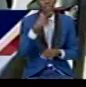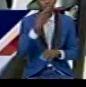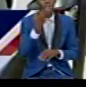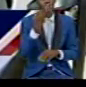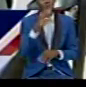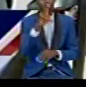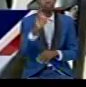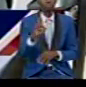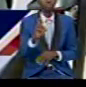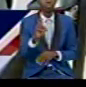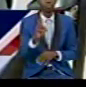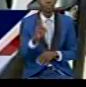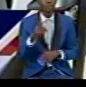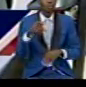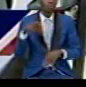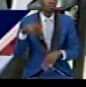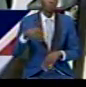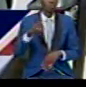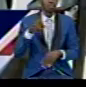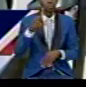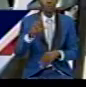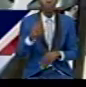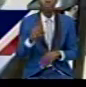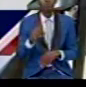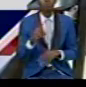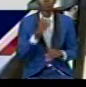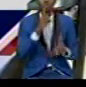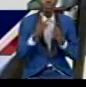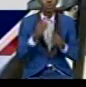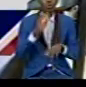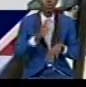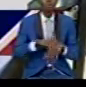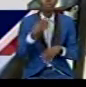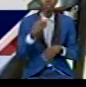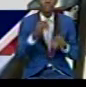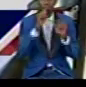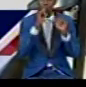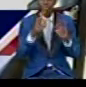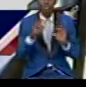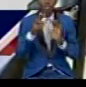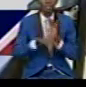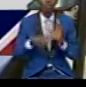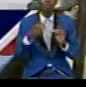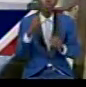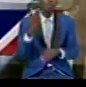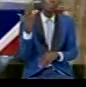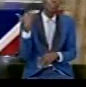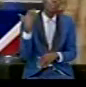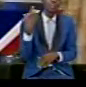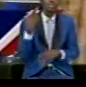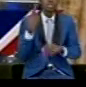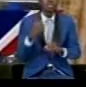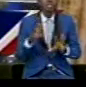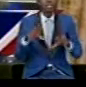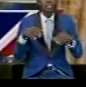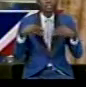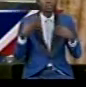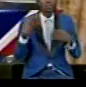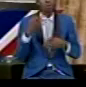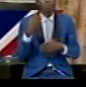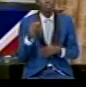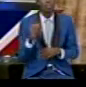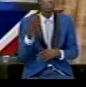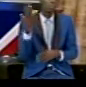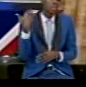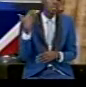of? Paul the apostle reflected on the blessedness of the past, their acceptance of the past,